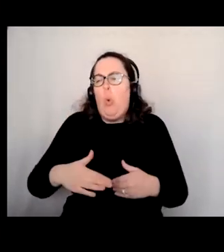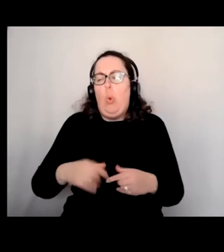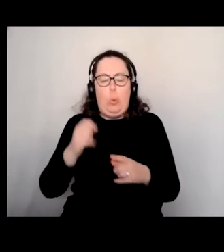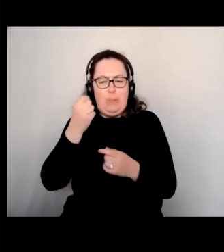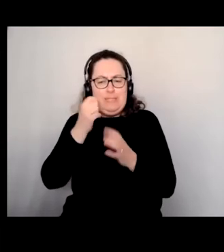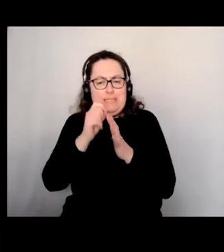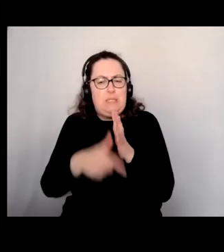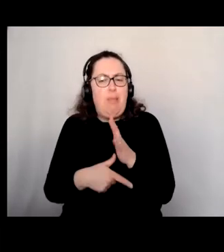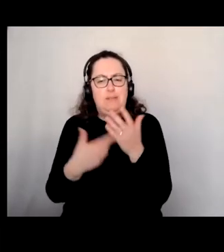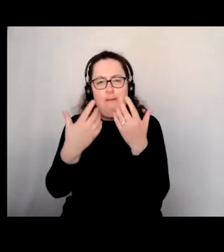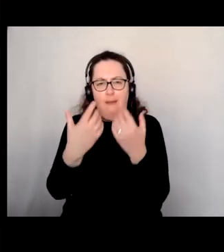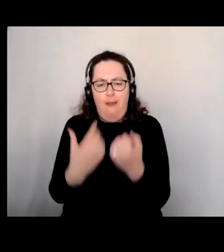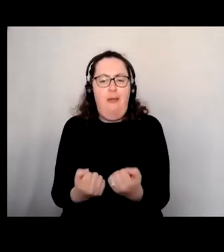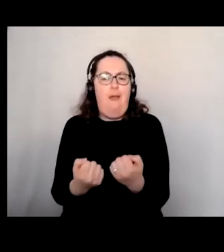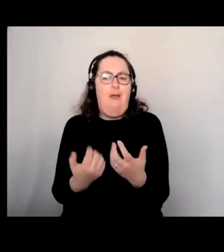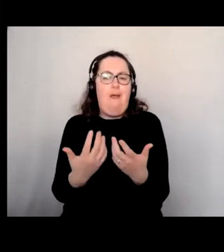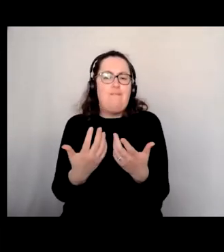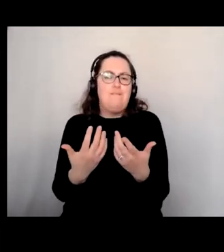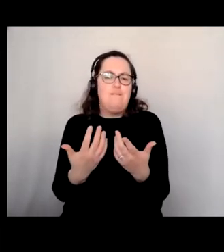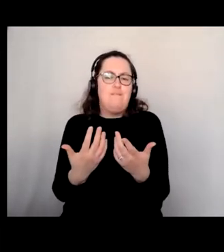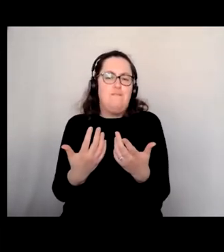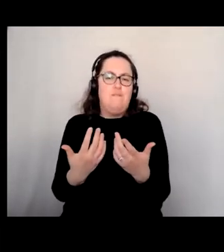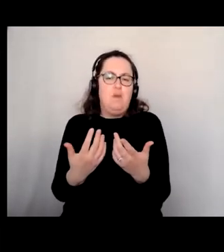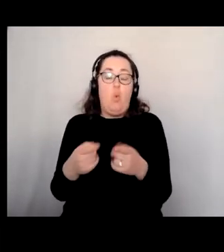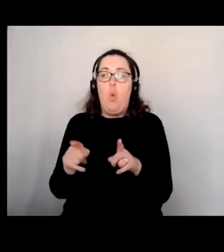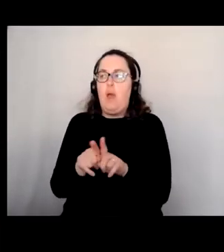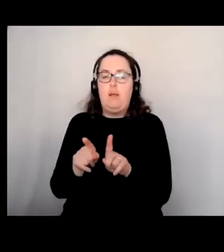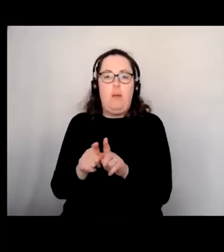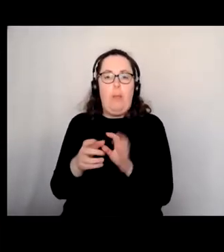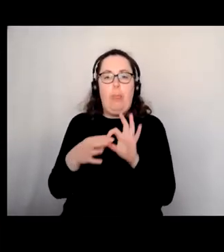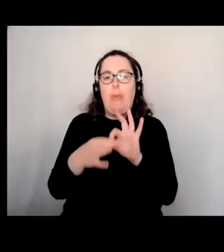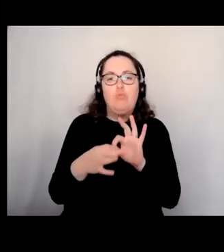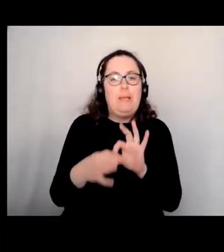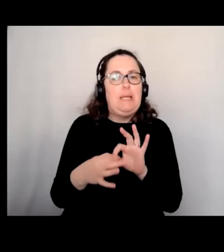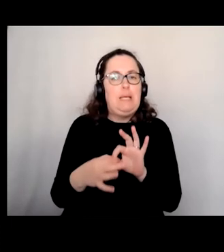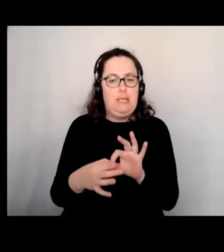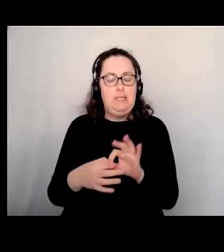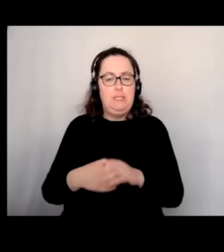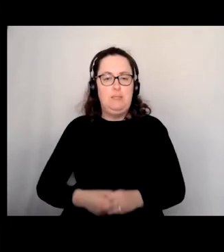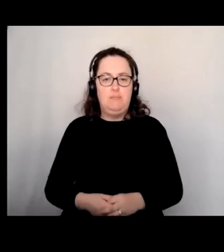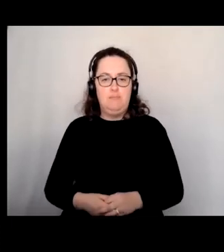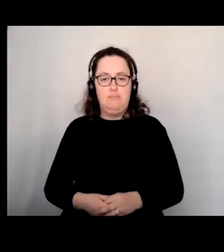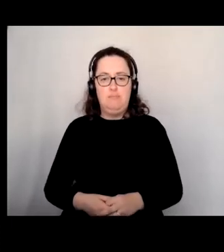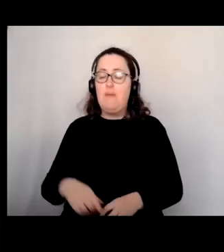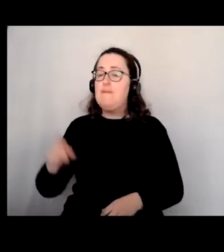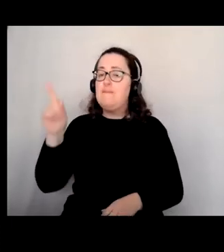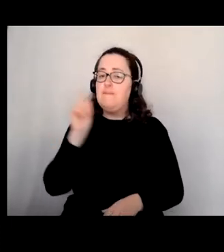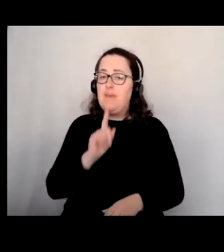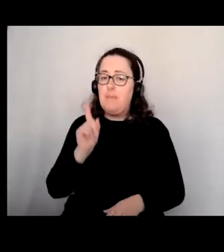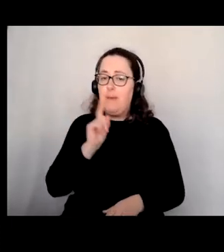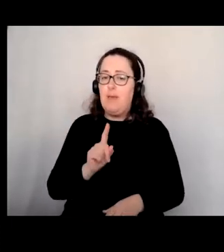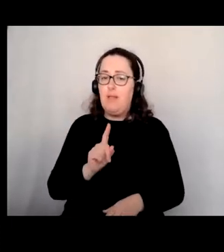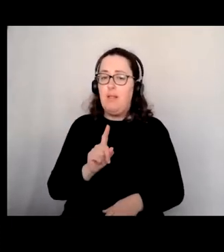about disability, or it's part therapy. I've never seen female